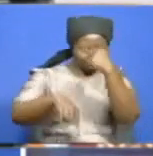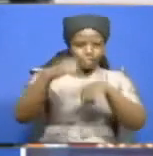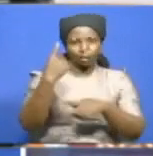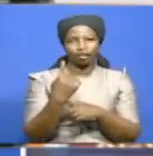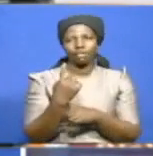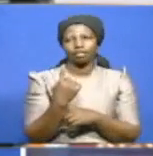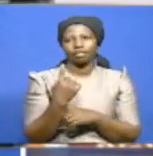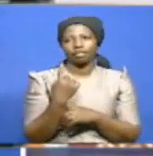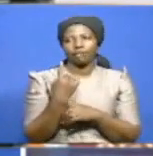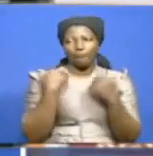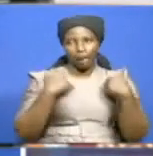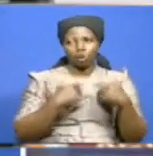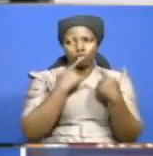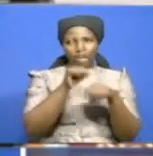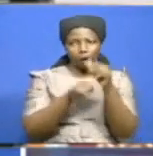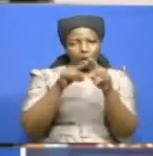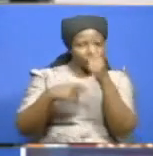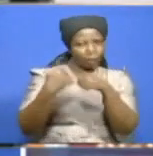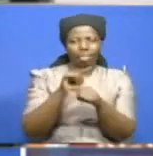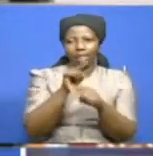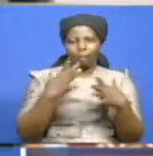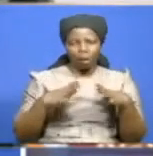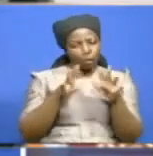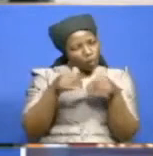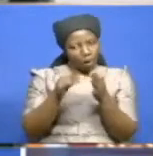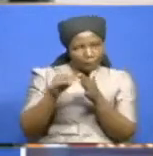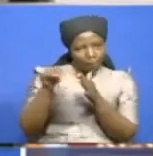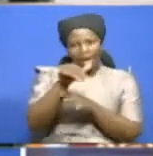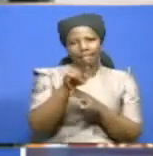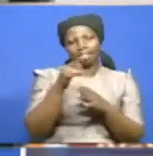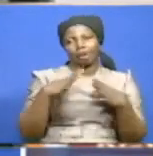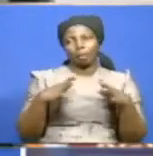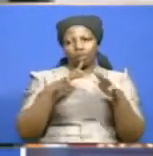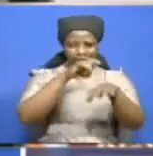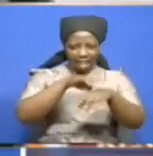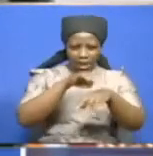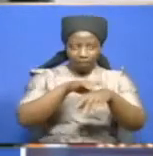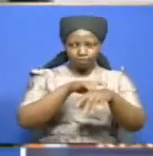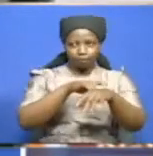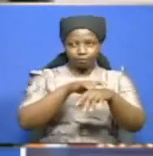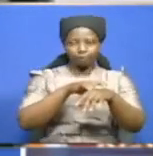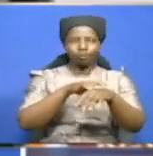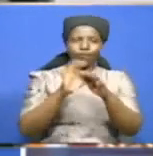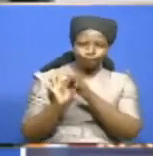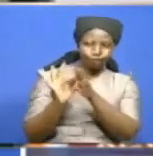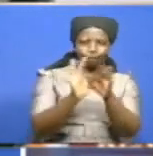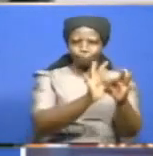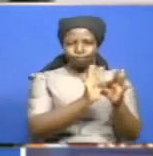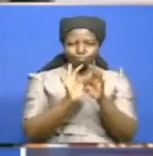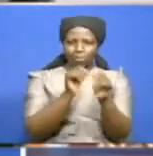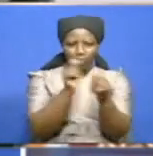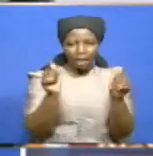about winning them or buying them. Yes. When they are with you, they'll be able